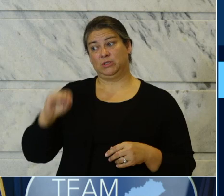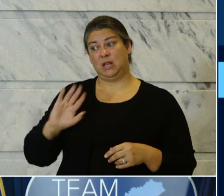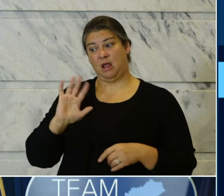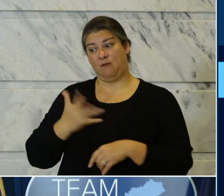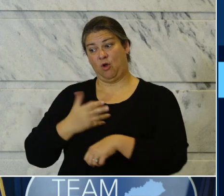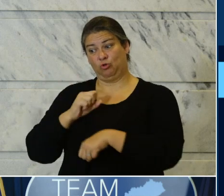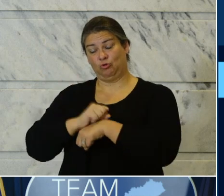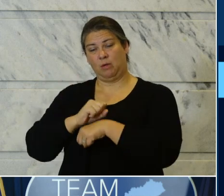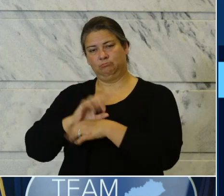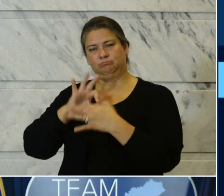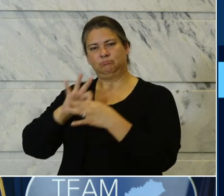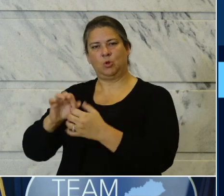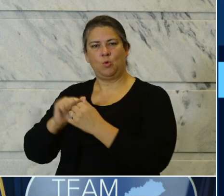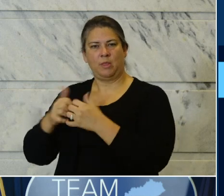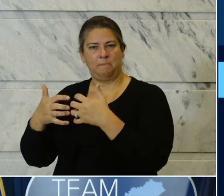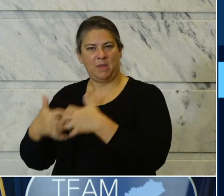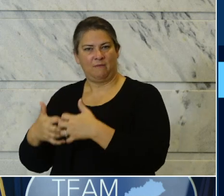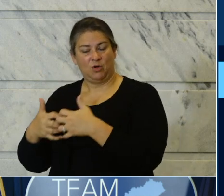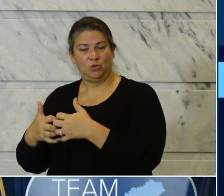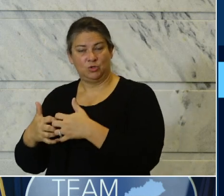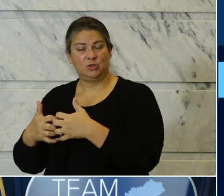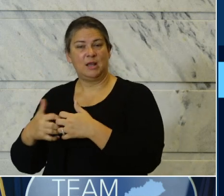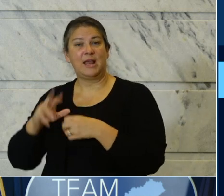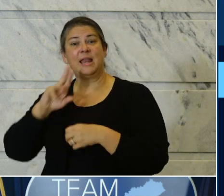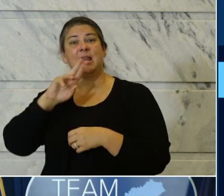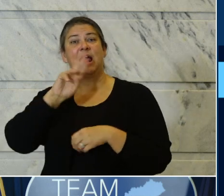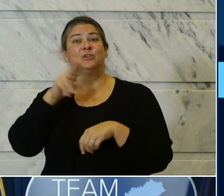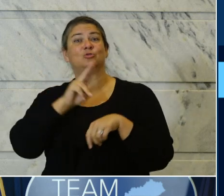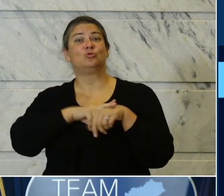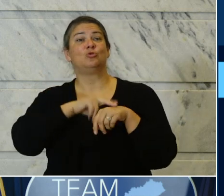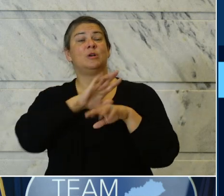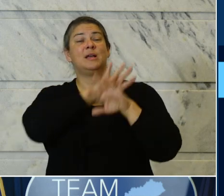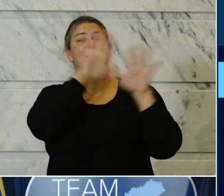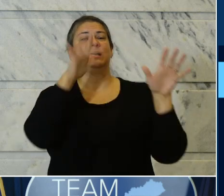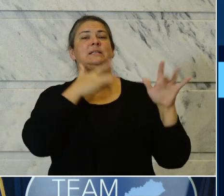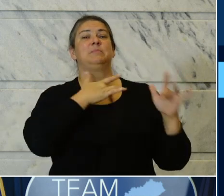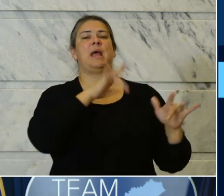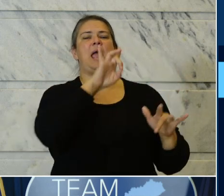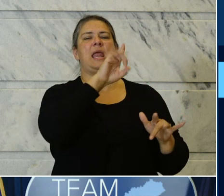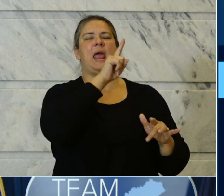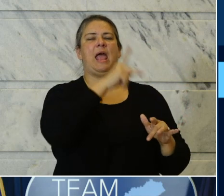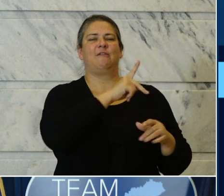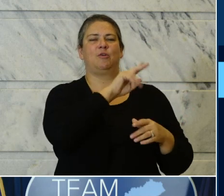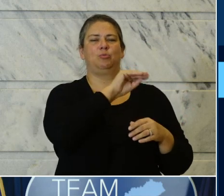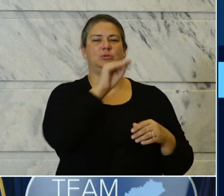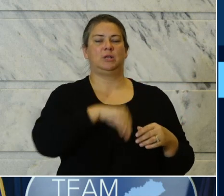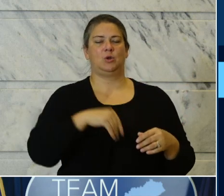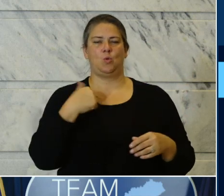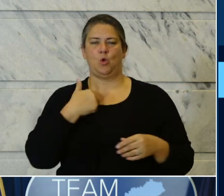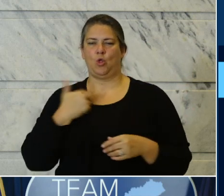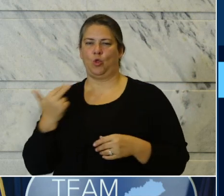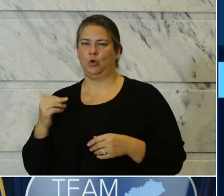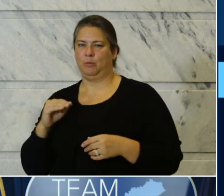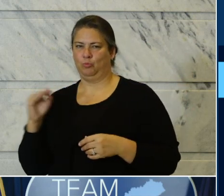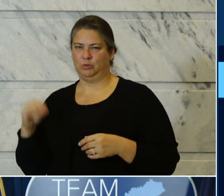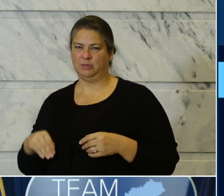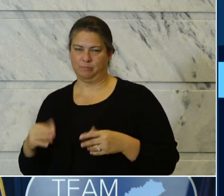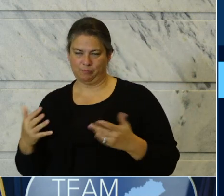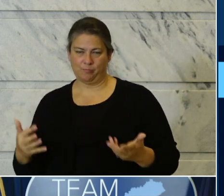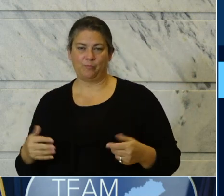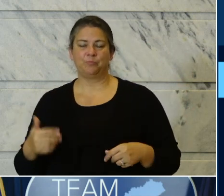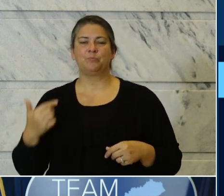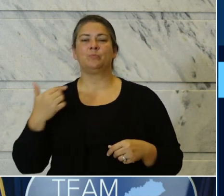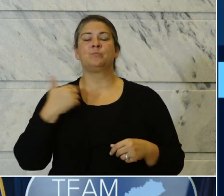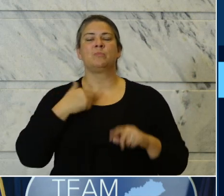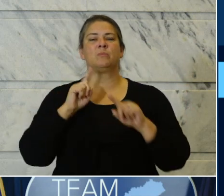in manufacturing versus a national average of 8.5%. Kentucky's home to approximately 4,500